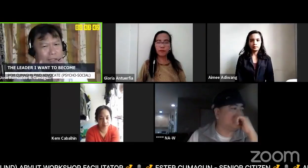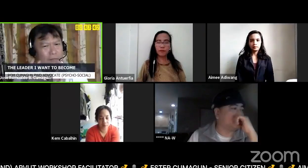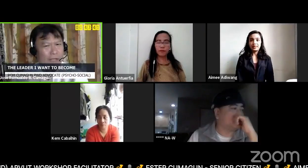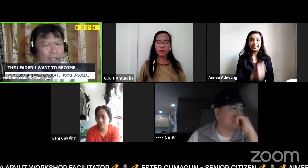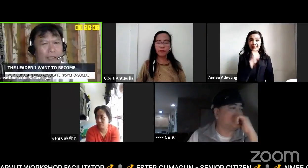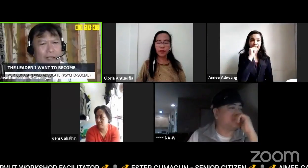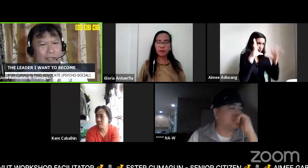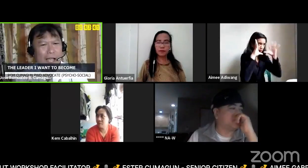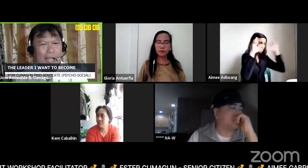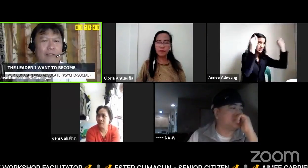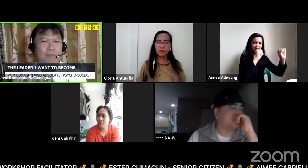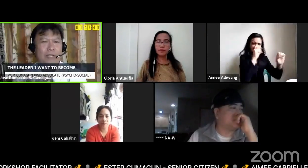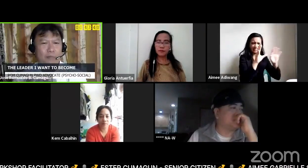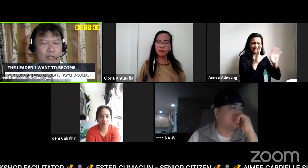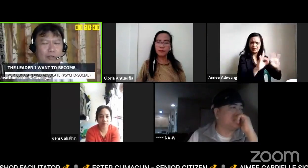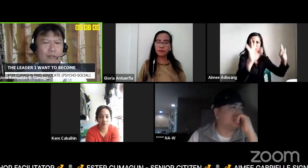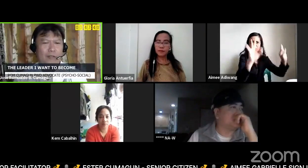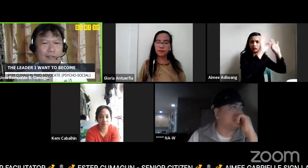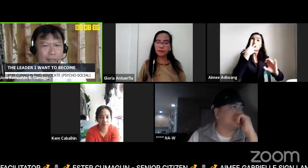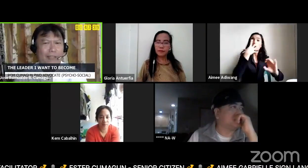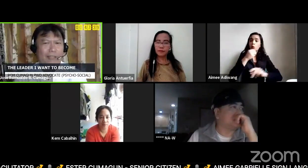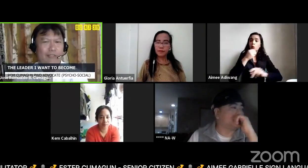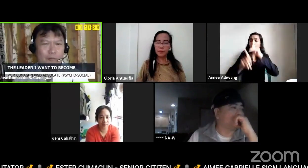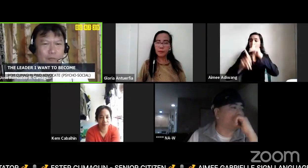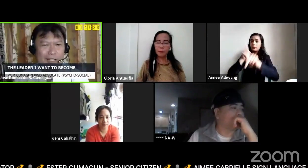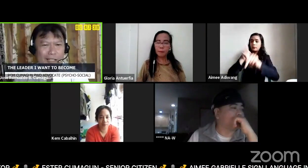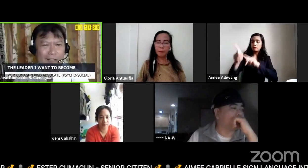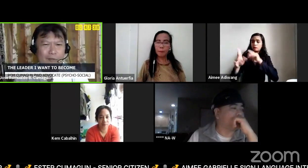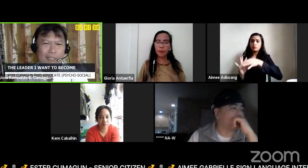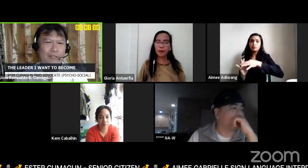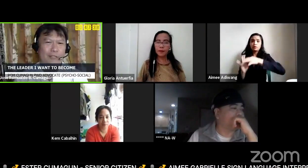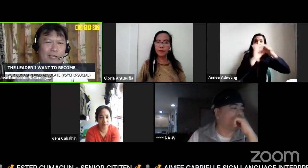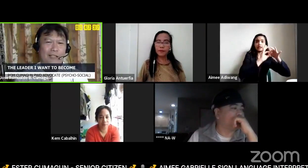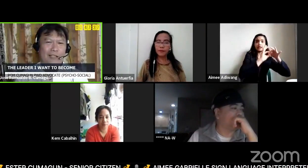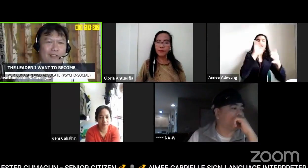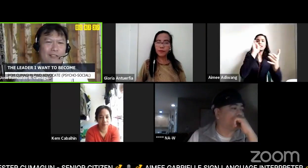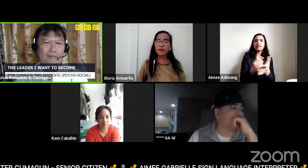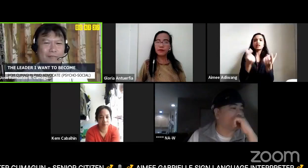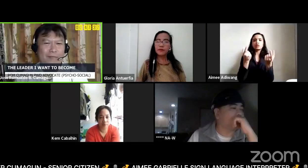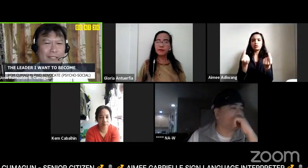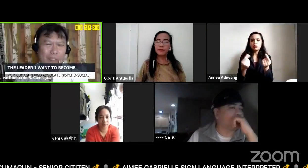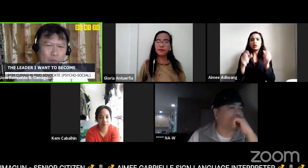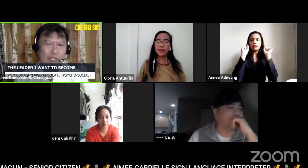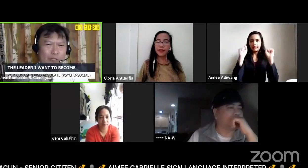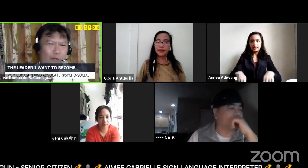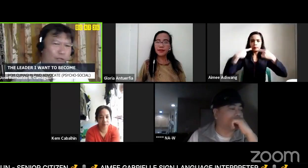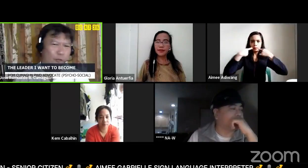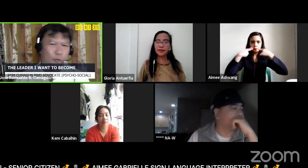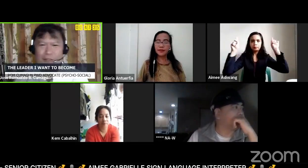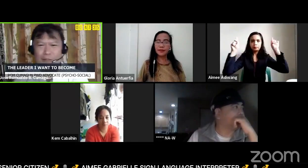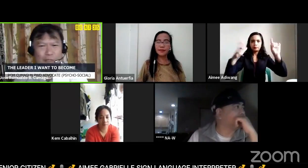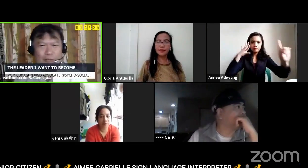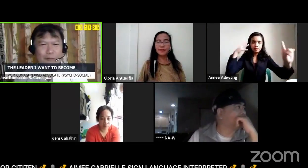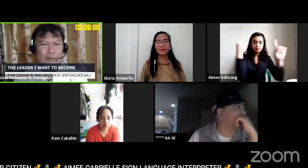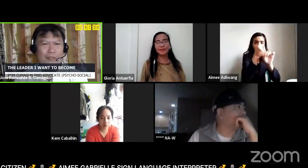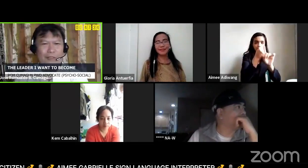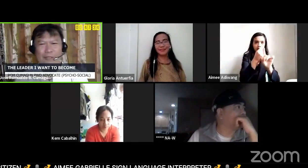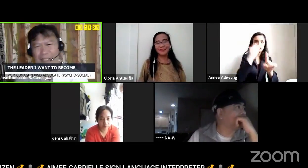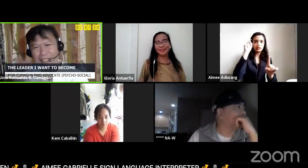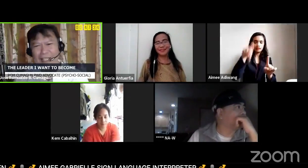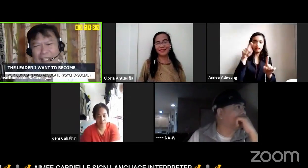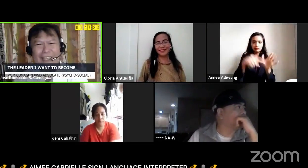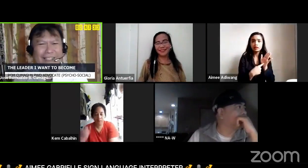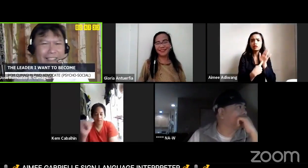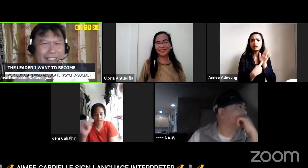And collectively, as a people, that's what we can do. That's what we can achieve. And Yes. we showed the world. We showed the